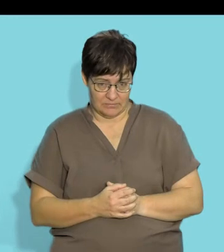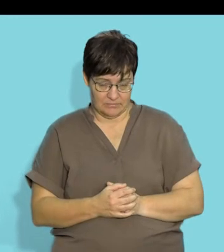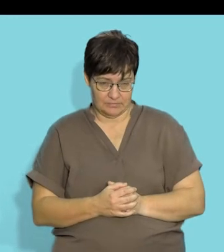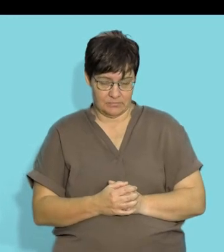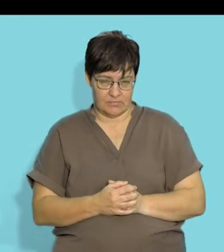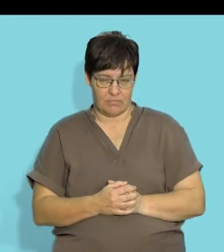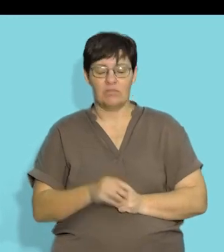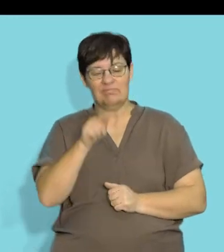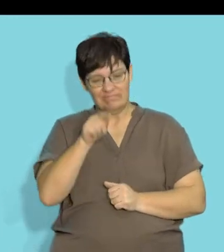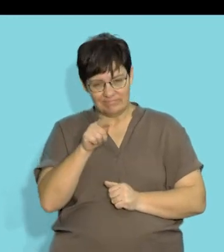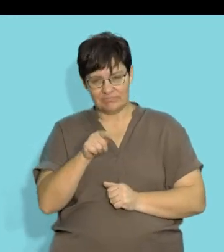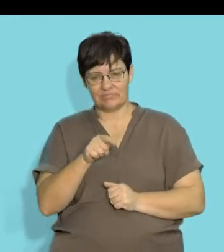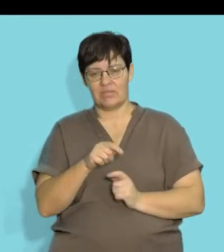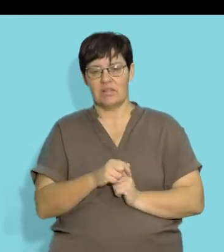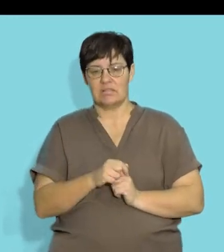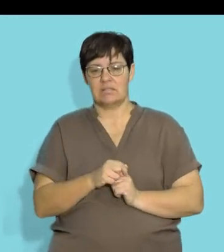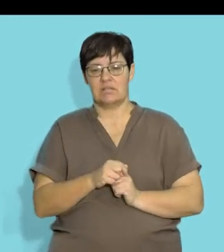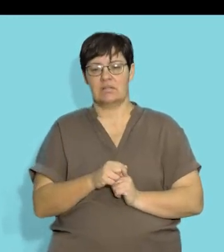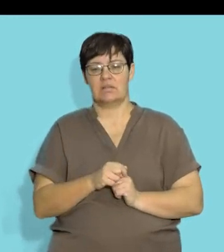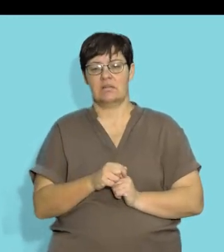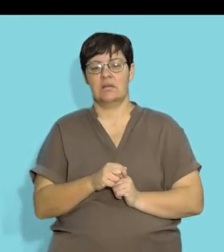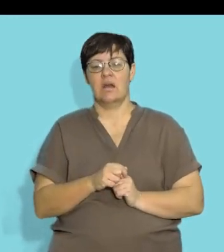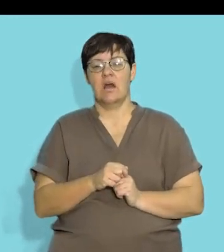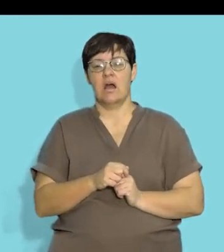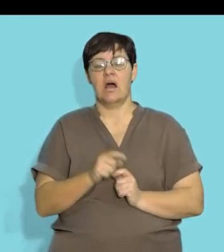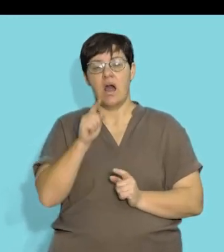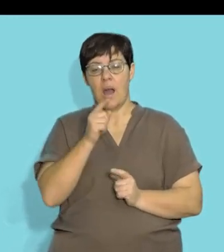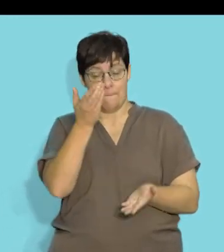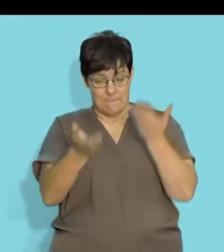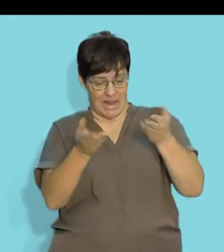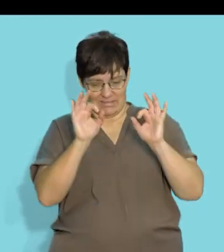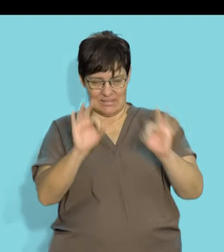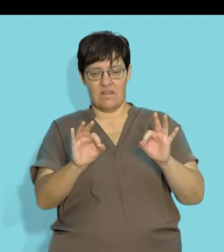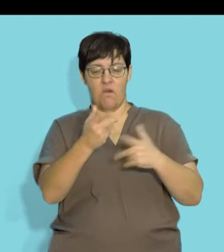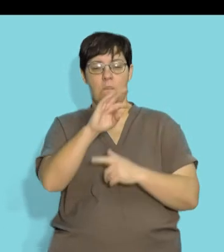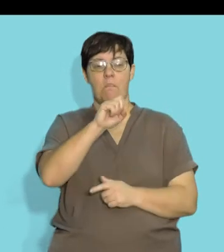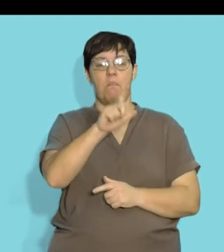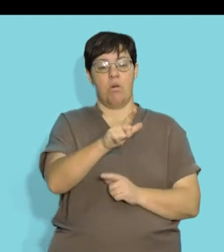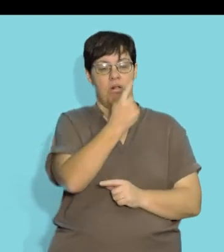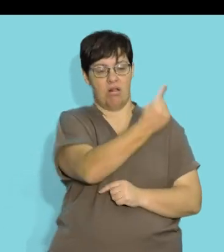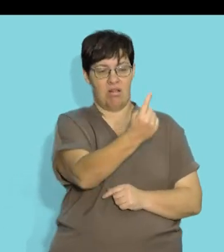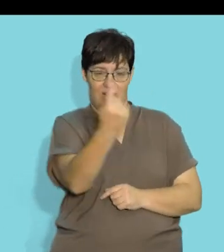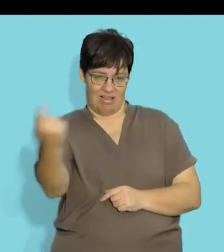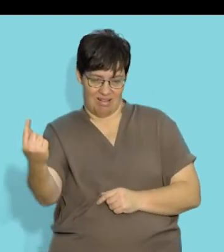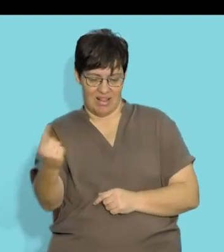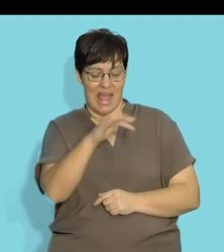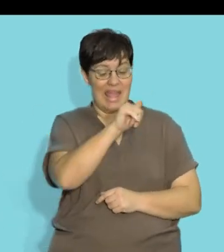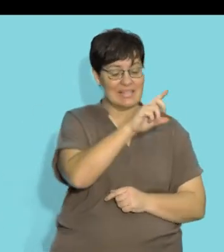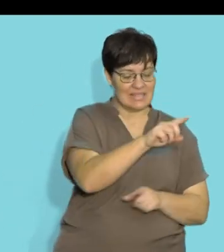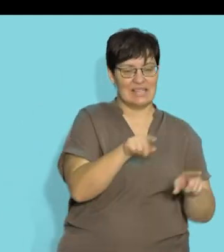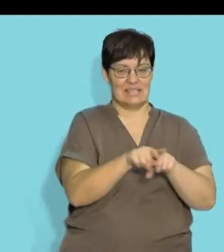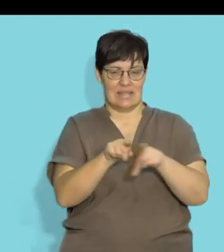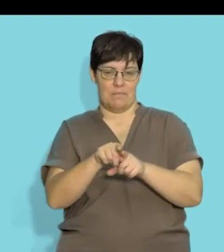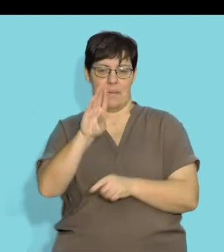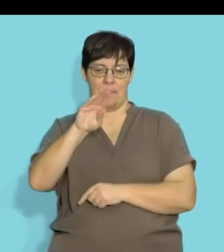this is actually the stoichiometric ratio in terms of the moles of the acids as well as the base,